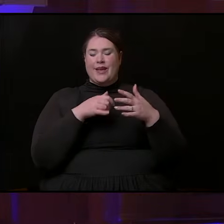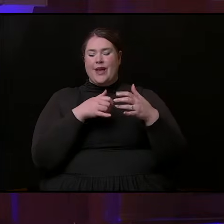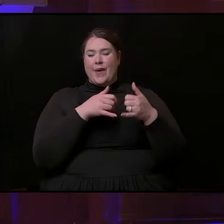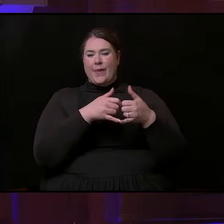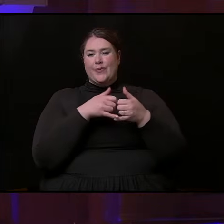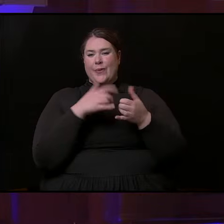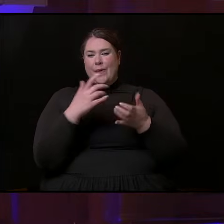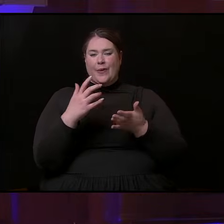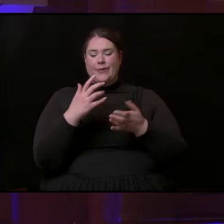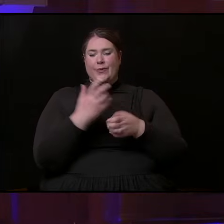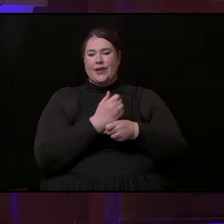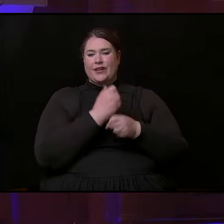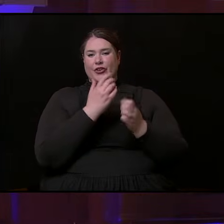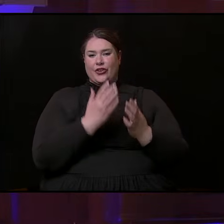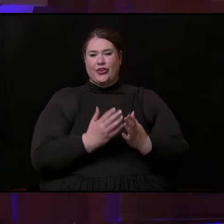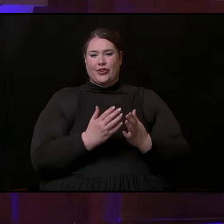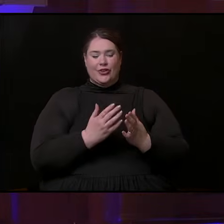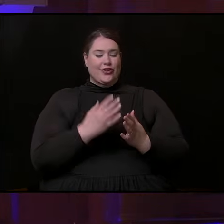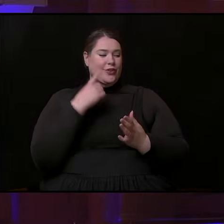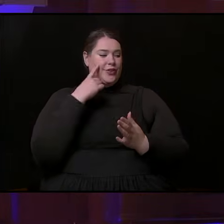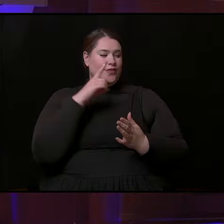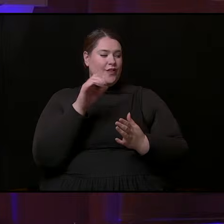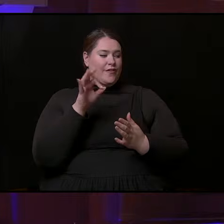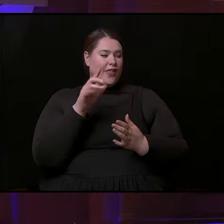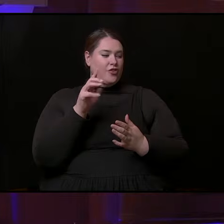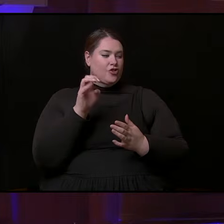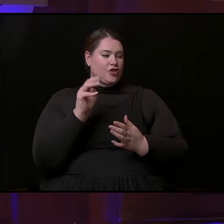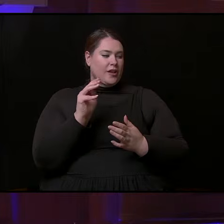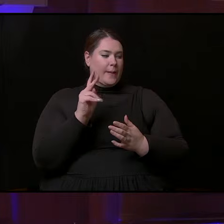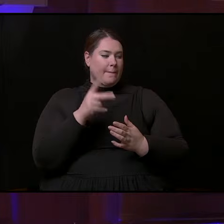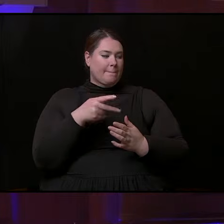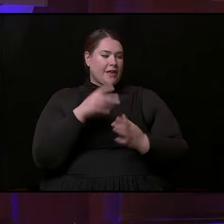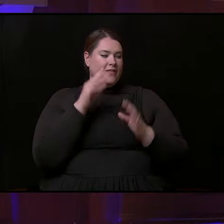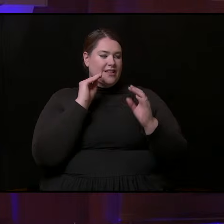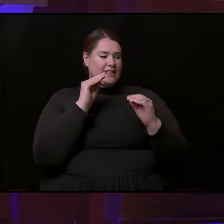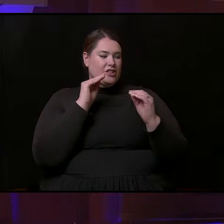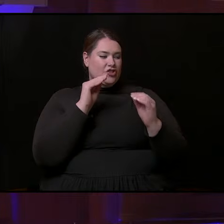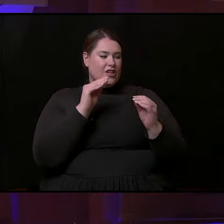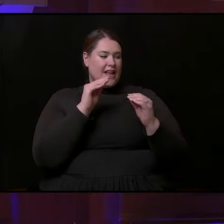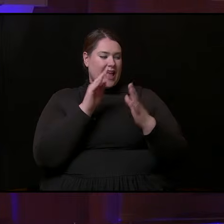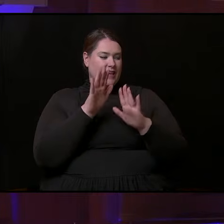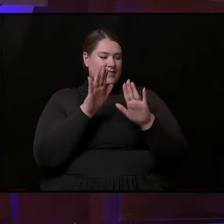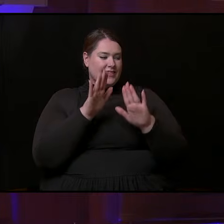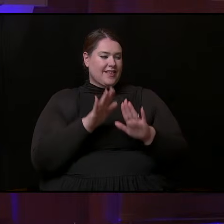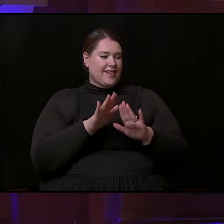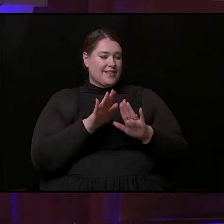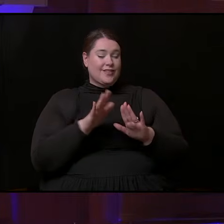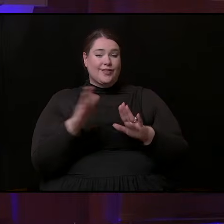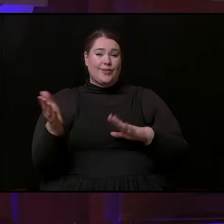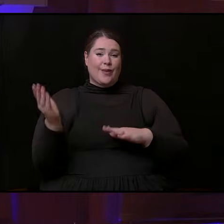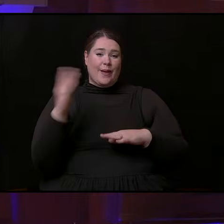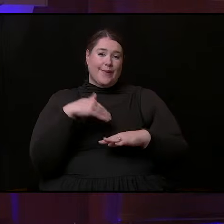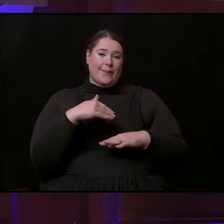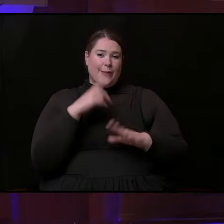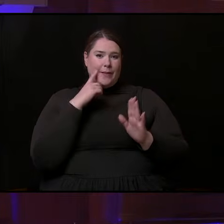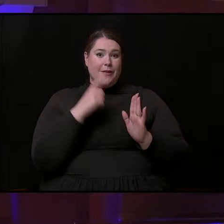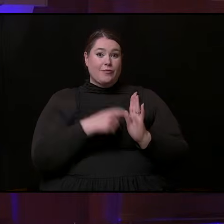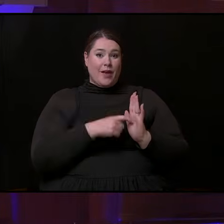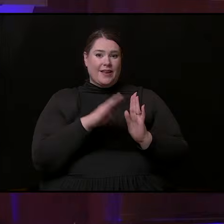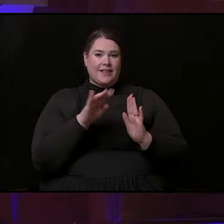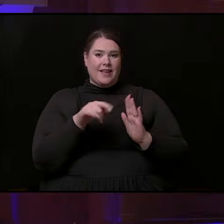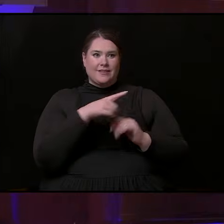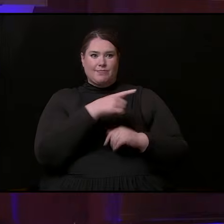Trustee Fellowship for Excellence in Teaching to come up to the podium and be recognized by our graduating students,